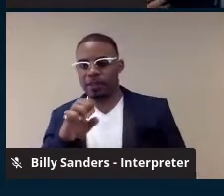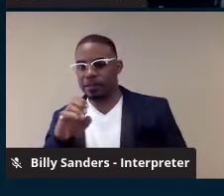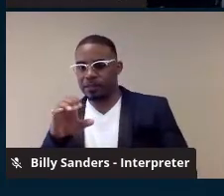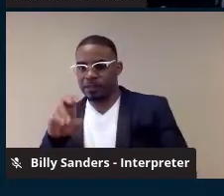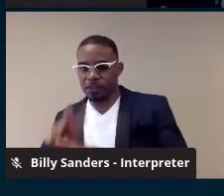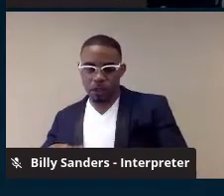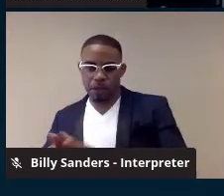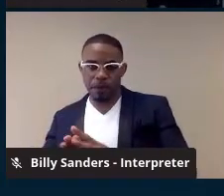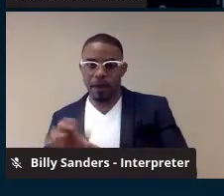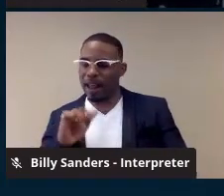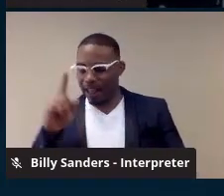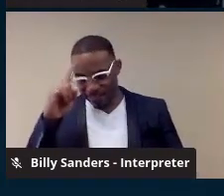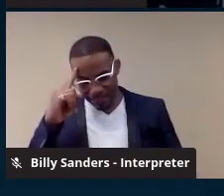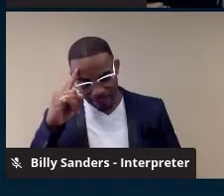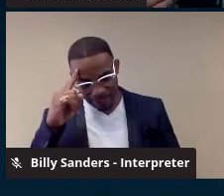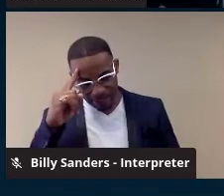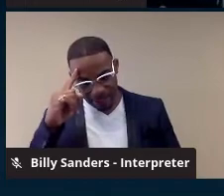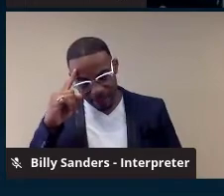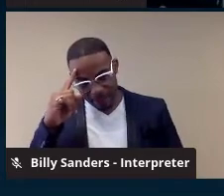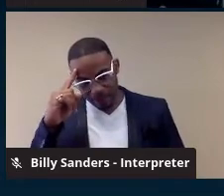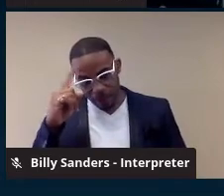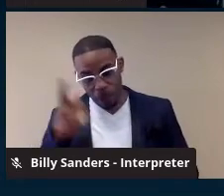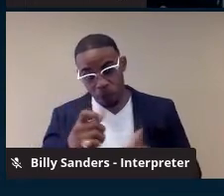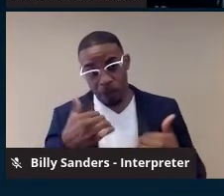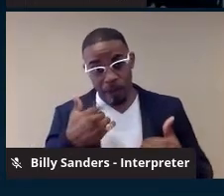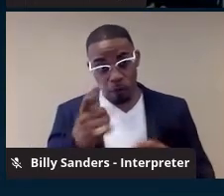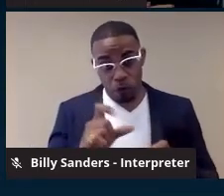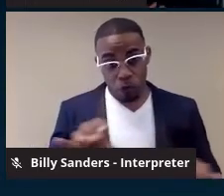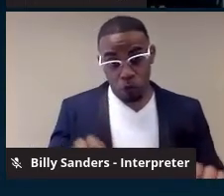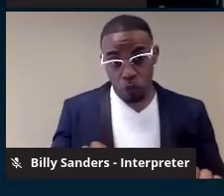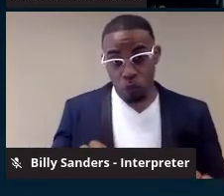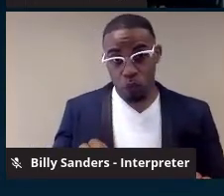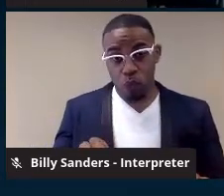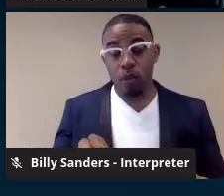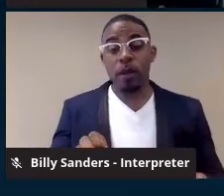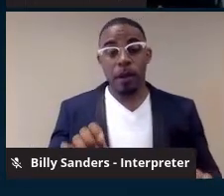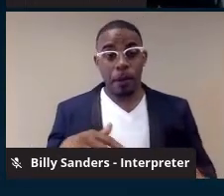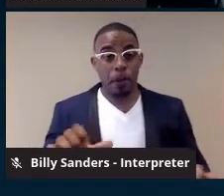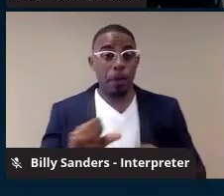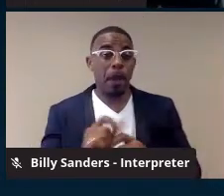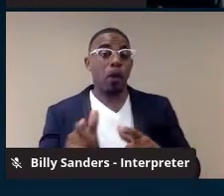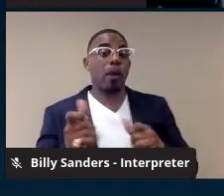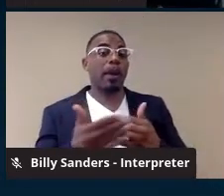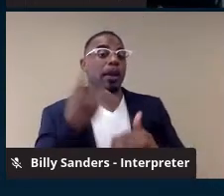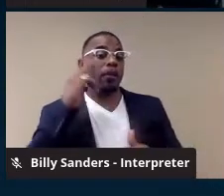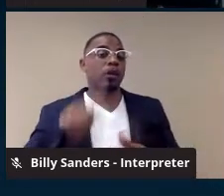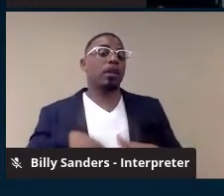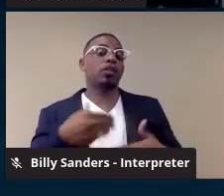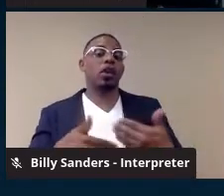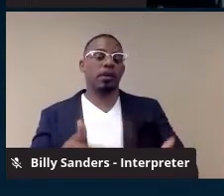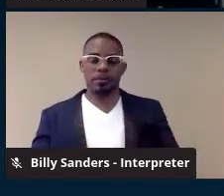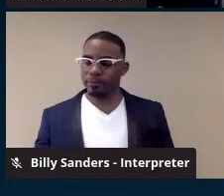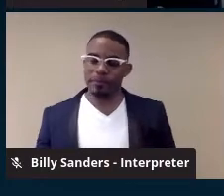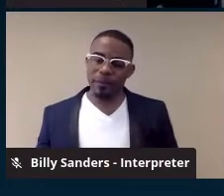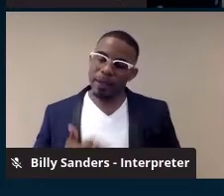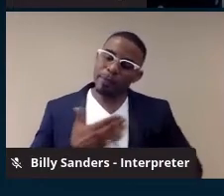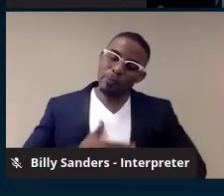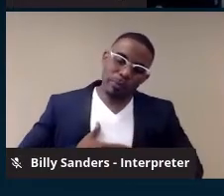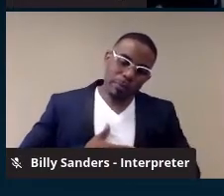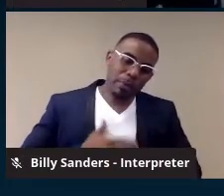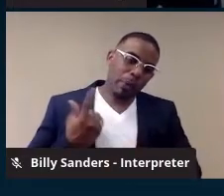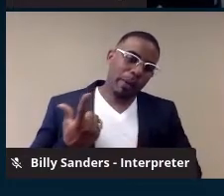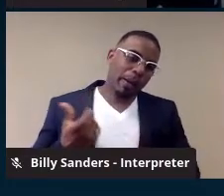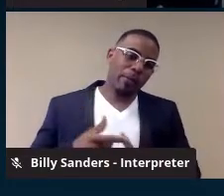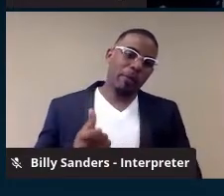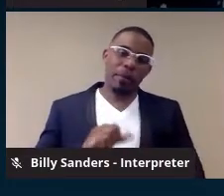developer. But I do think once you've got Visual Studio, they do make it quite easy for you to get started. But I do appreciate I was coming from